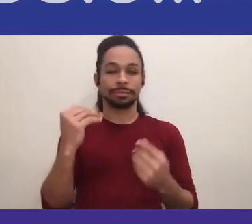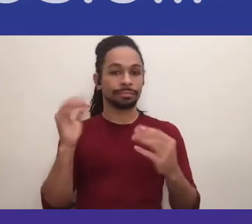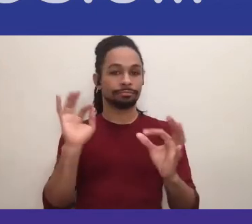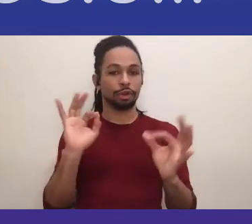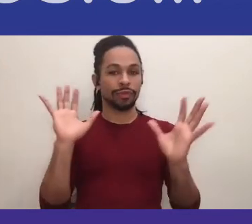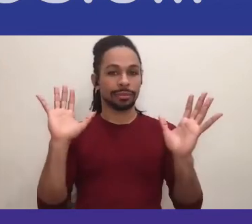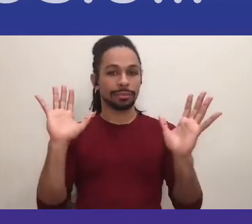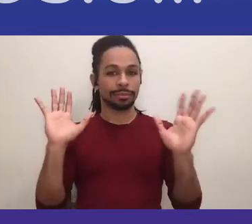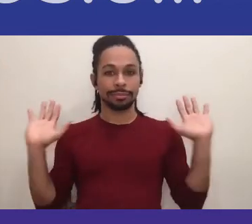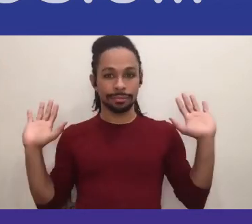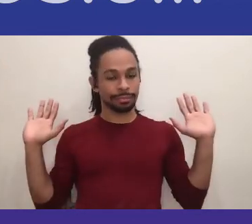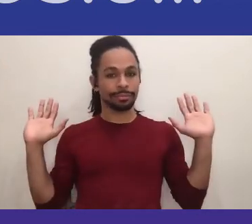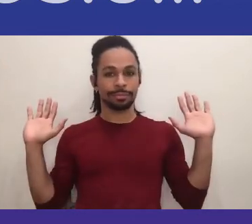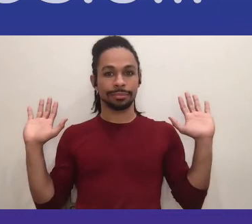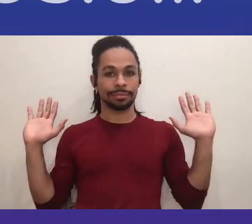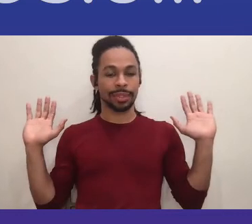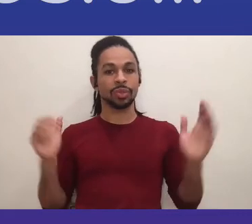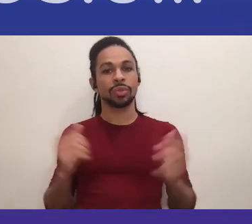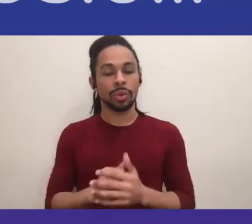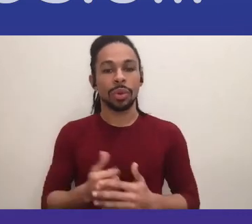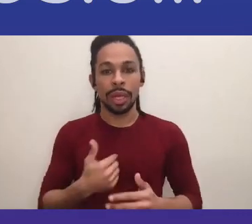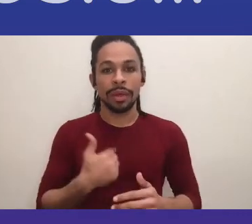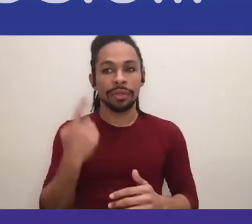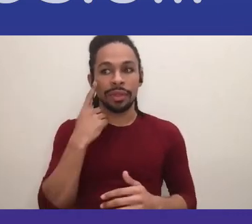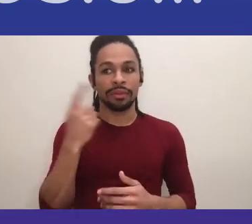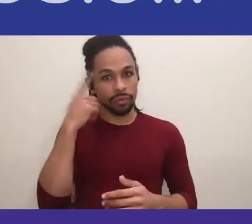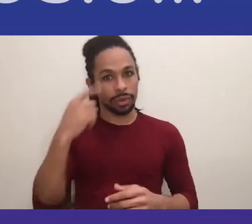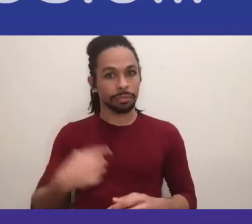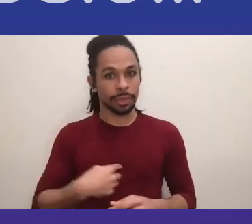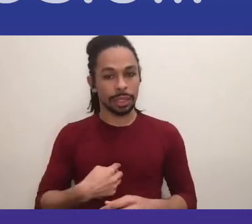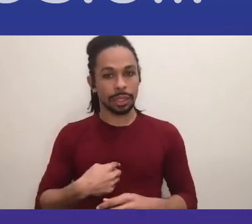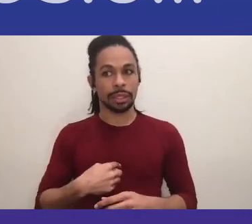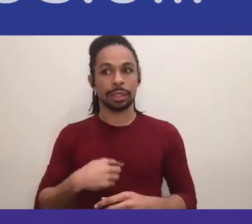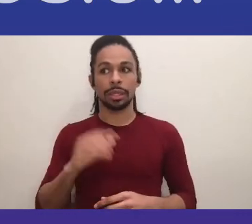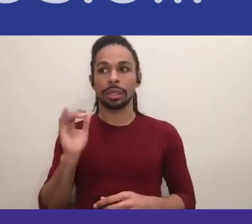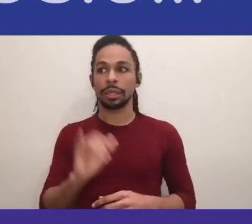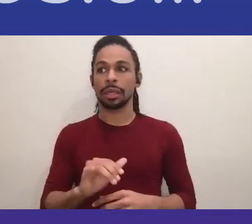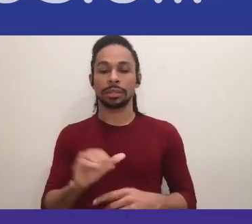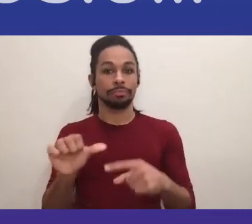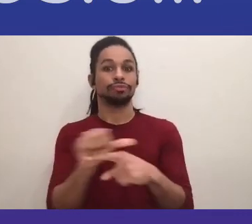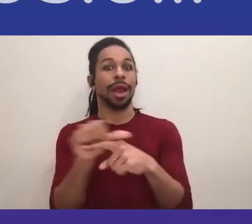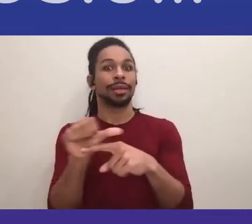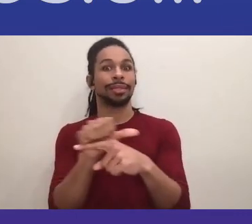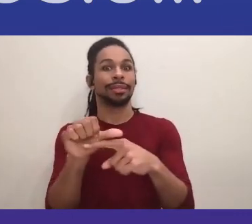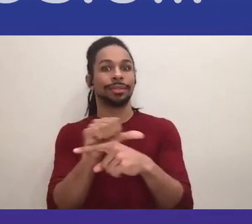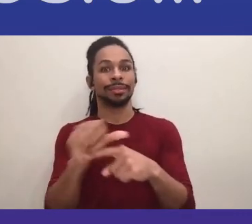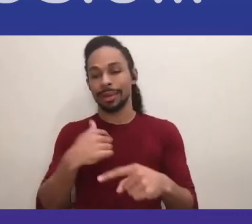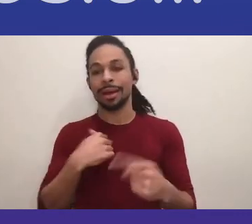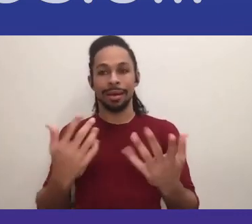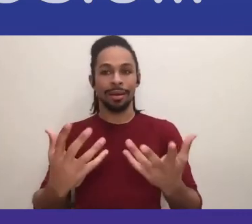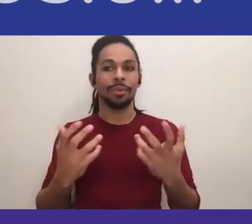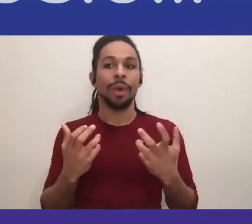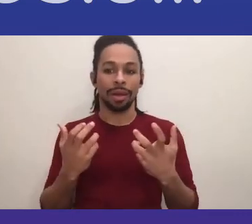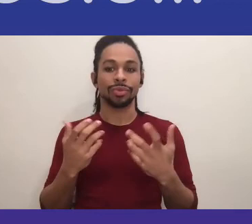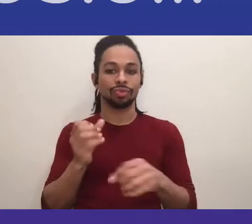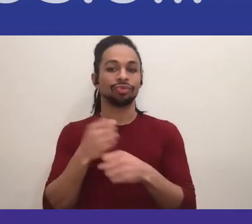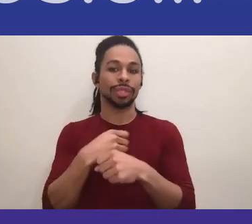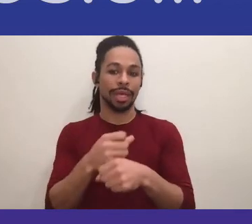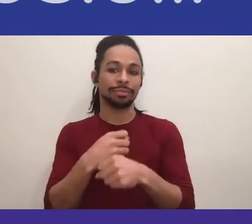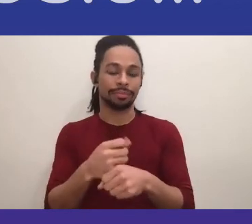that's, you know, so I think to me, that's a practice that I want to create. I want to